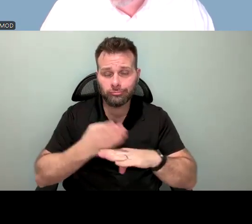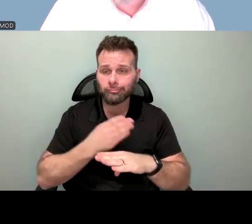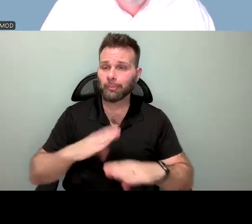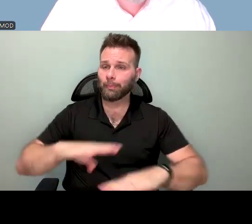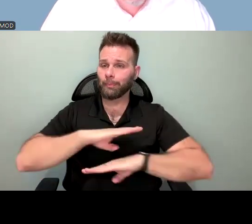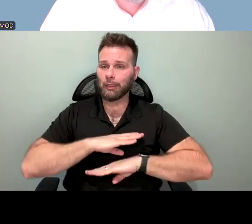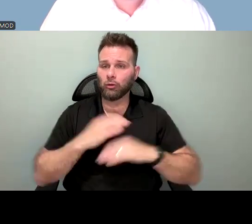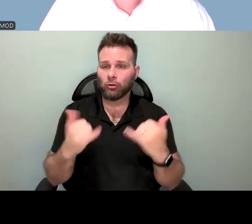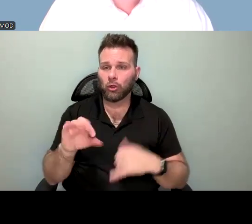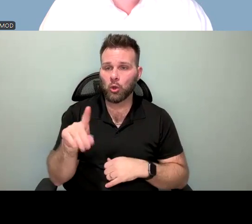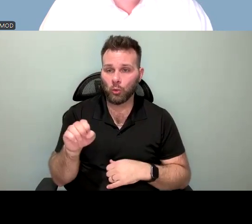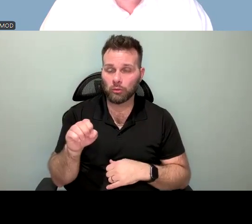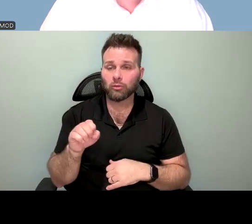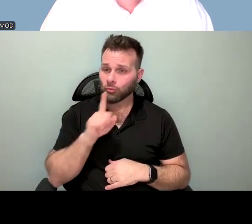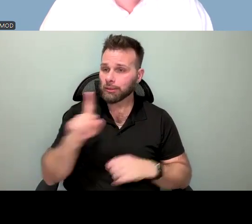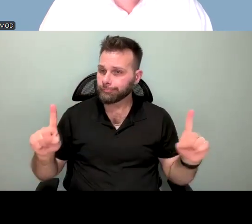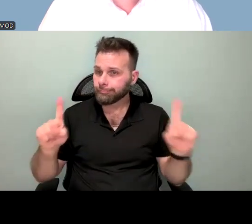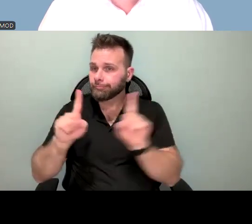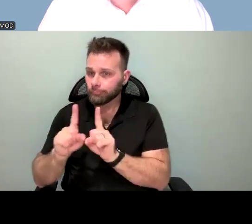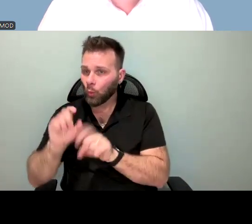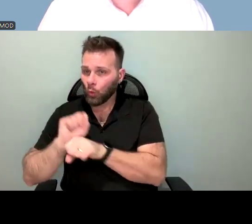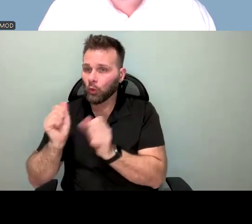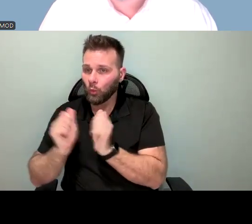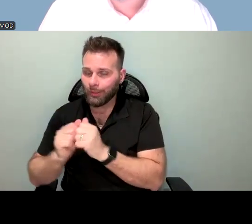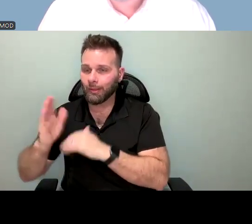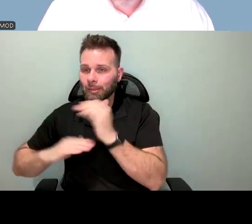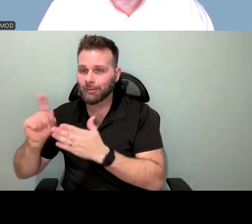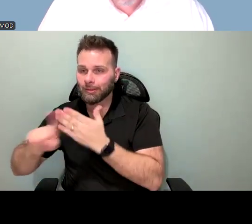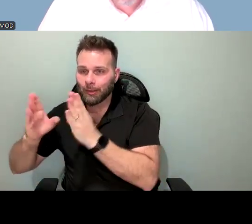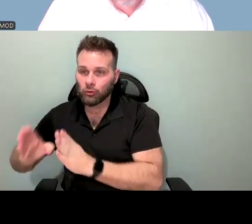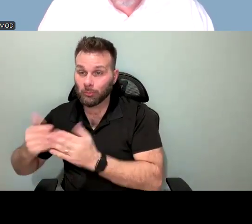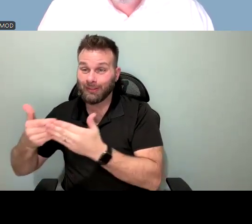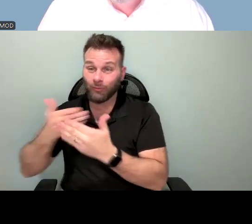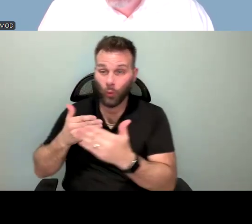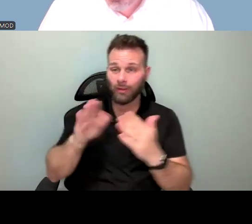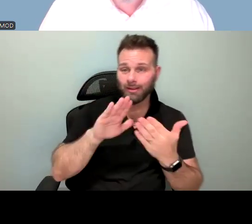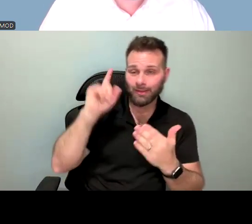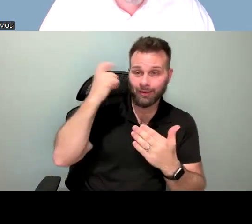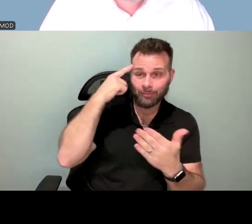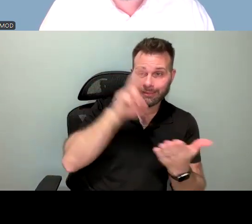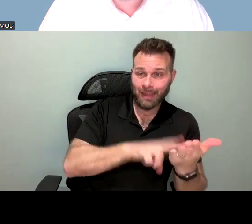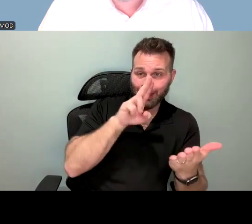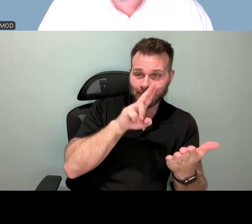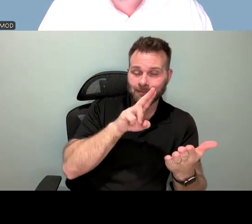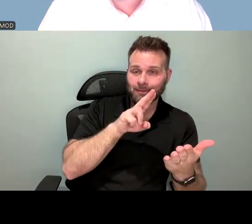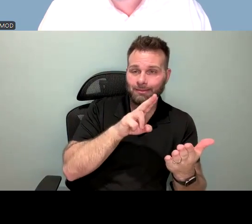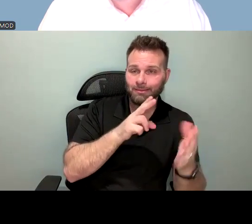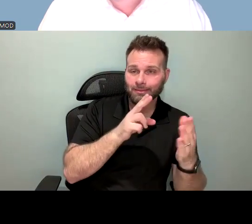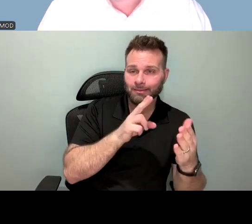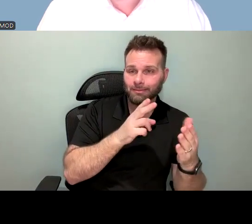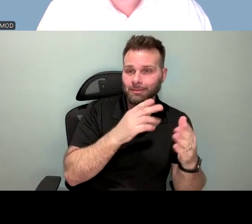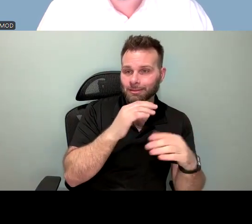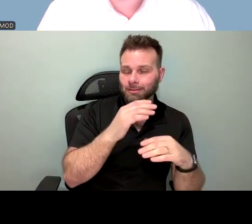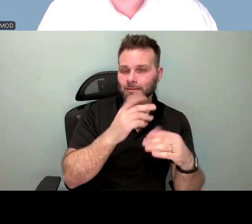So working alongside the building inspector before a municipality signs off on a project, the CODs and the building inspector can do